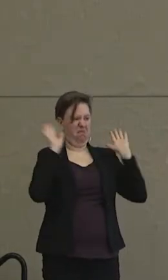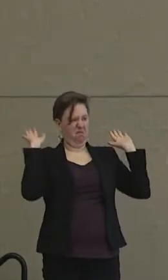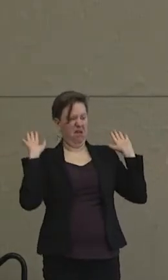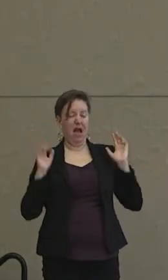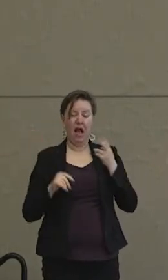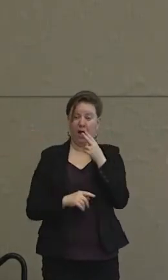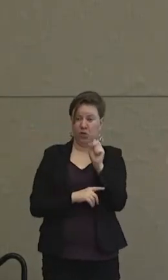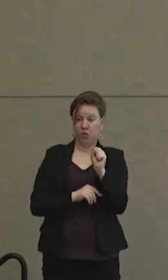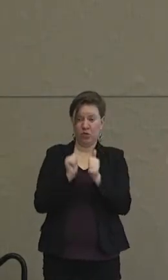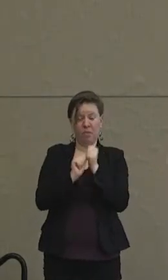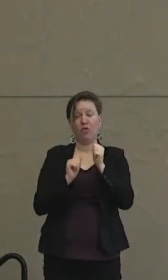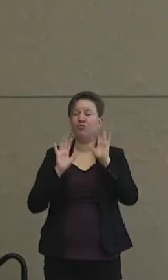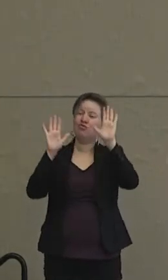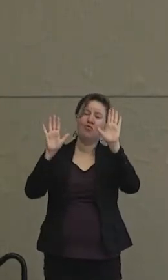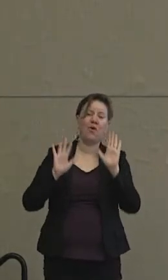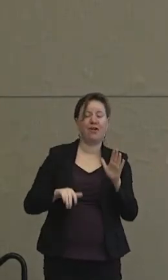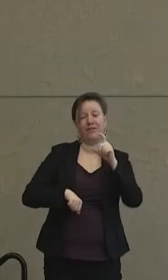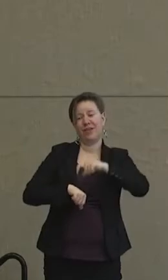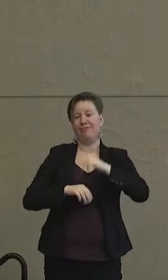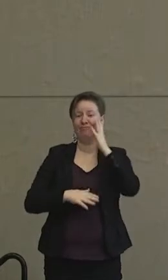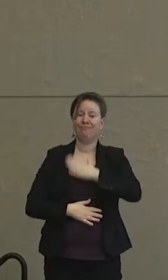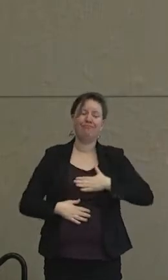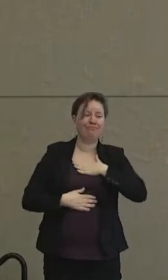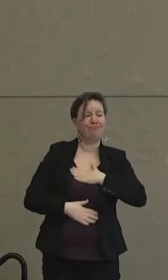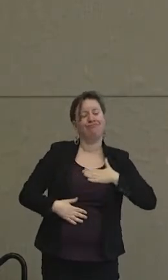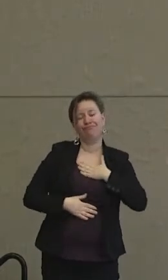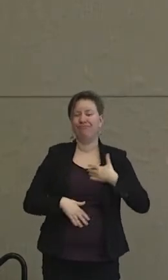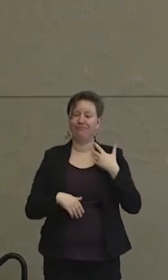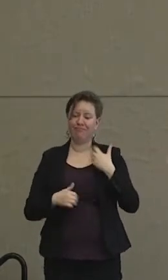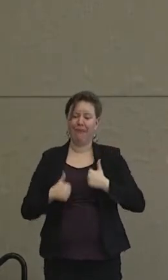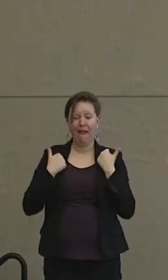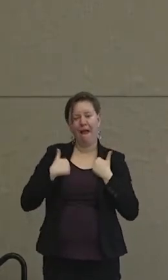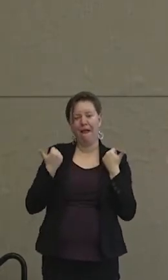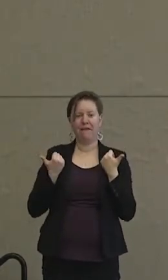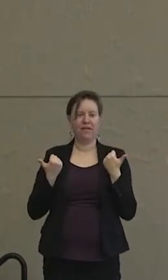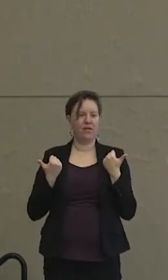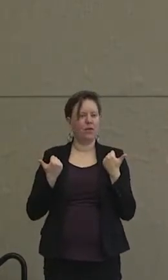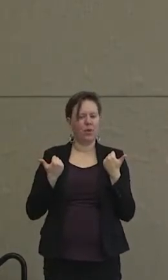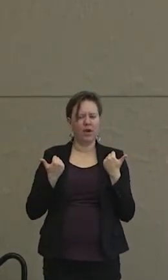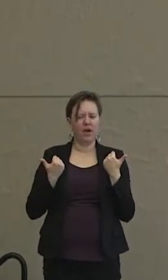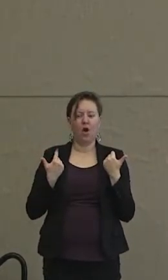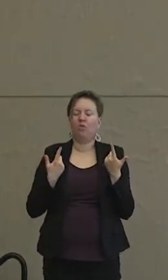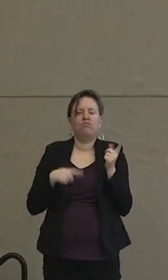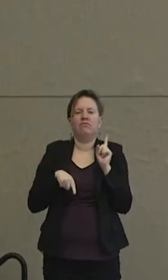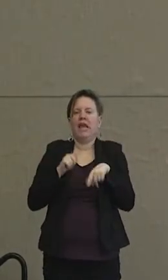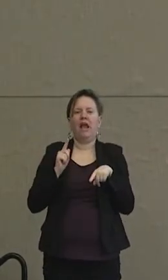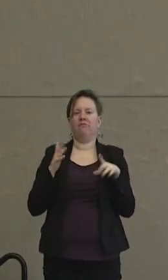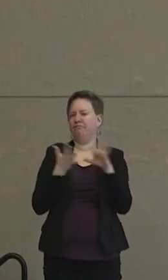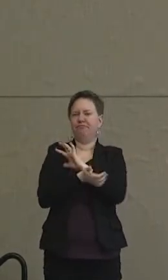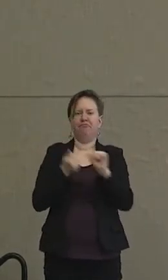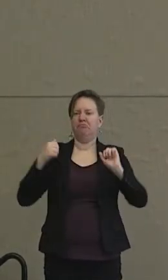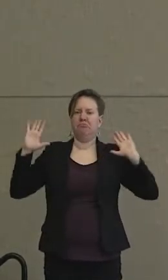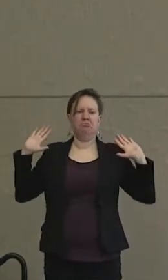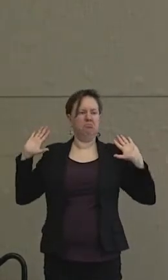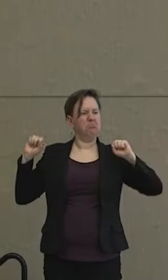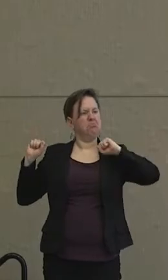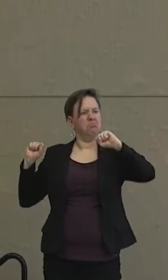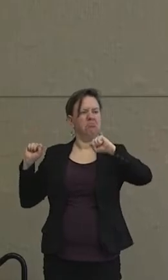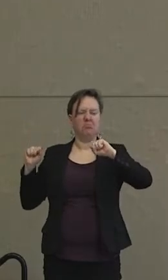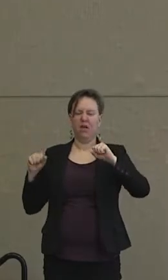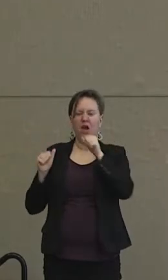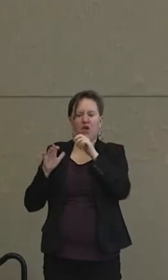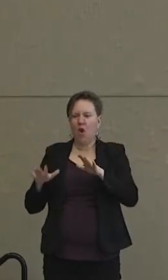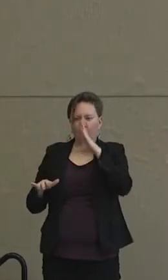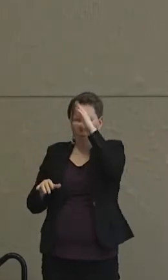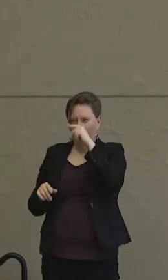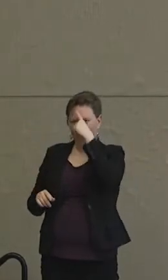is one of those most wonderful times in our lives where we're invincible. No young boy thinks he's ever going to